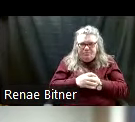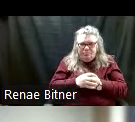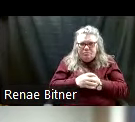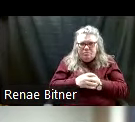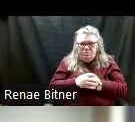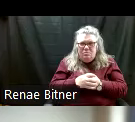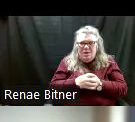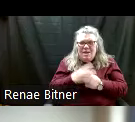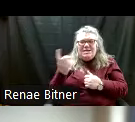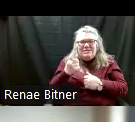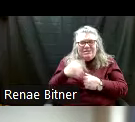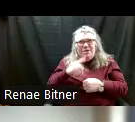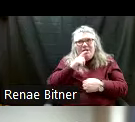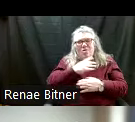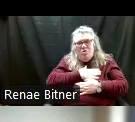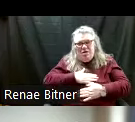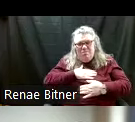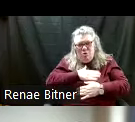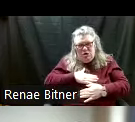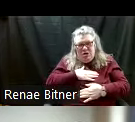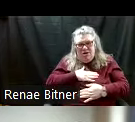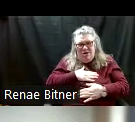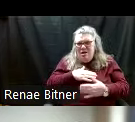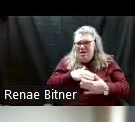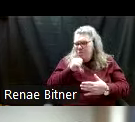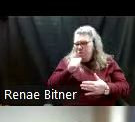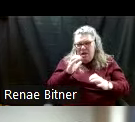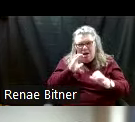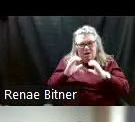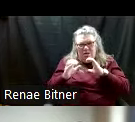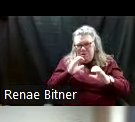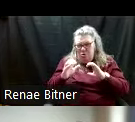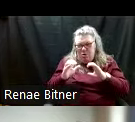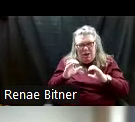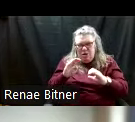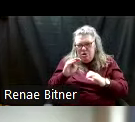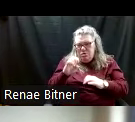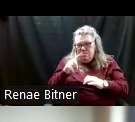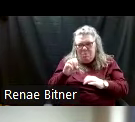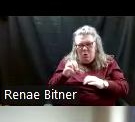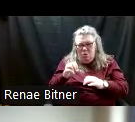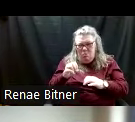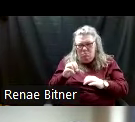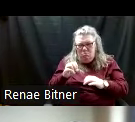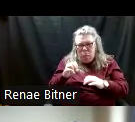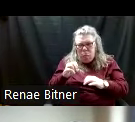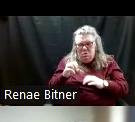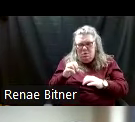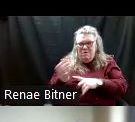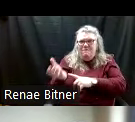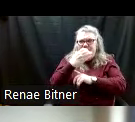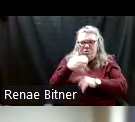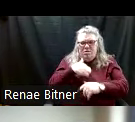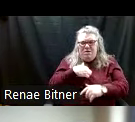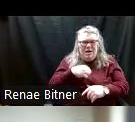will say that something I really appreciated was that there was not a communication modality pushed on me. Nobody said